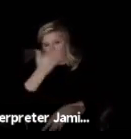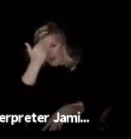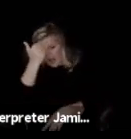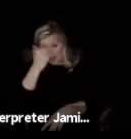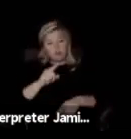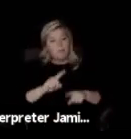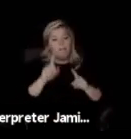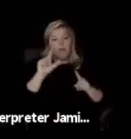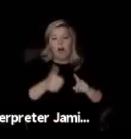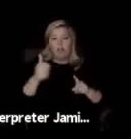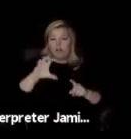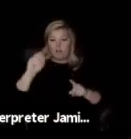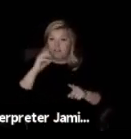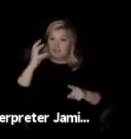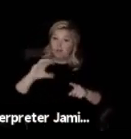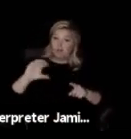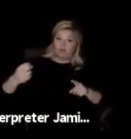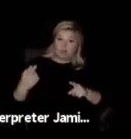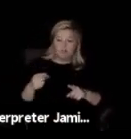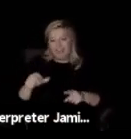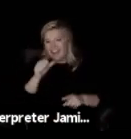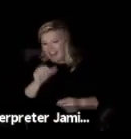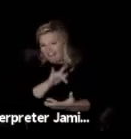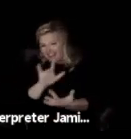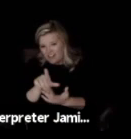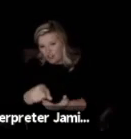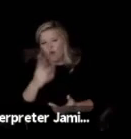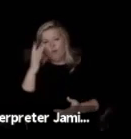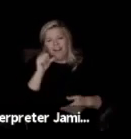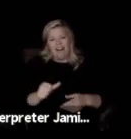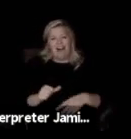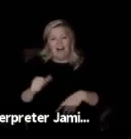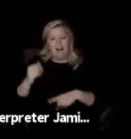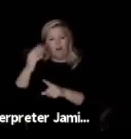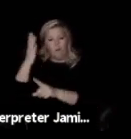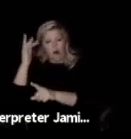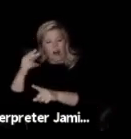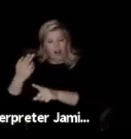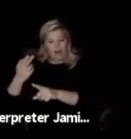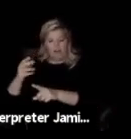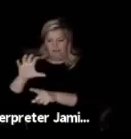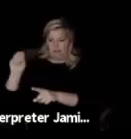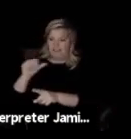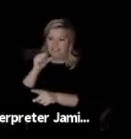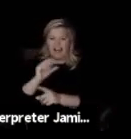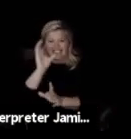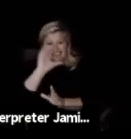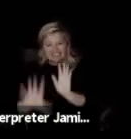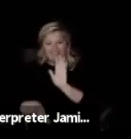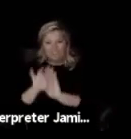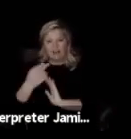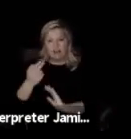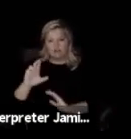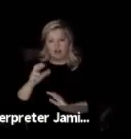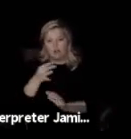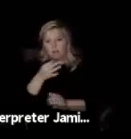ring your phone. Why not? Why did they go and look for the HR professional? And even though some of the